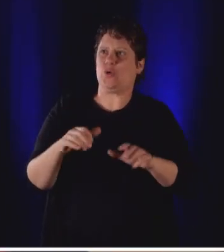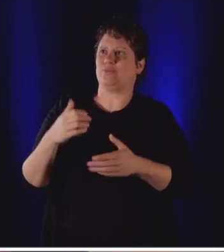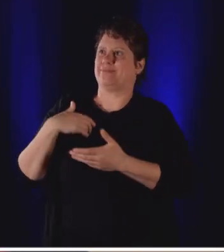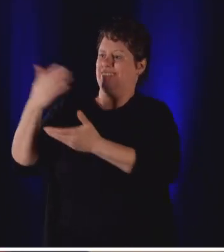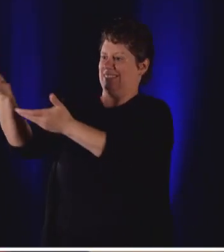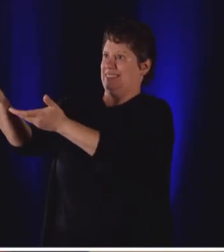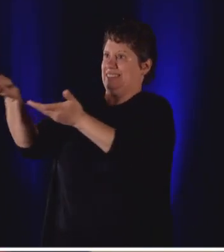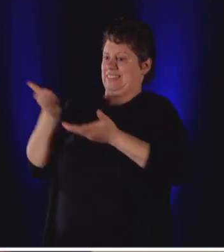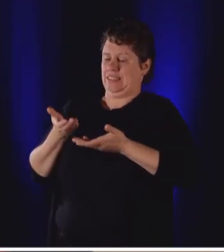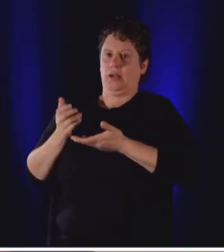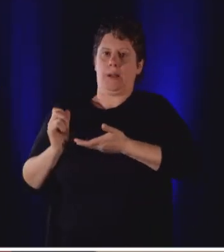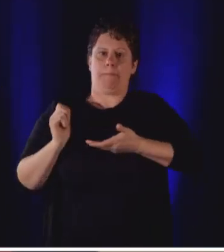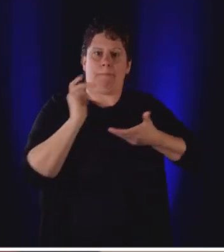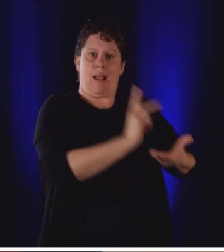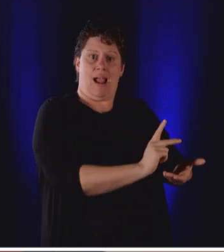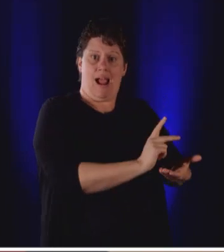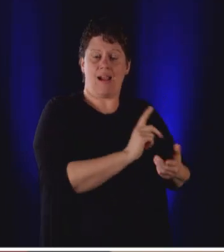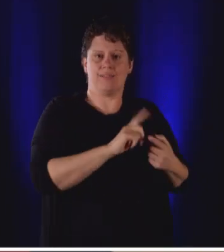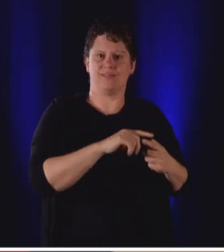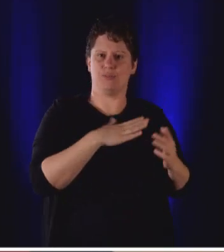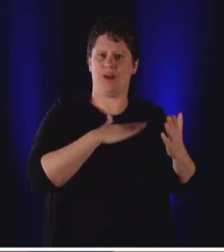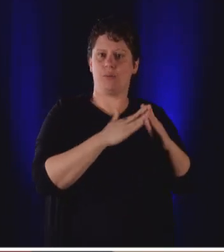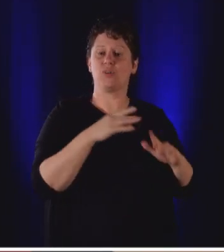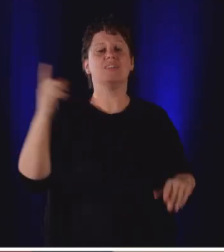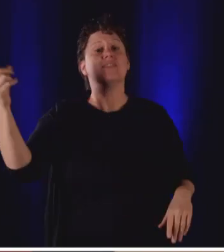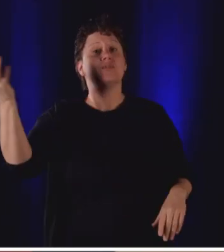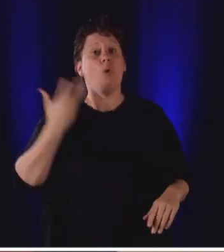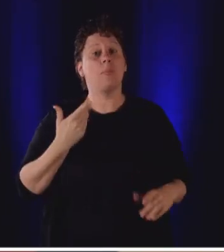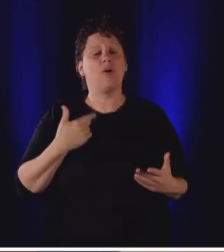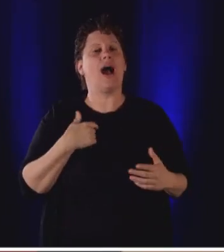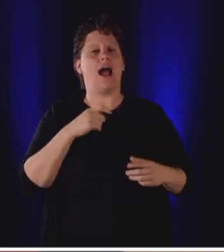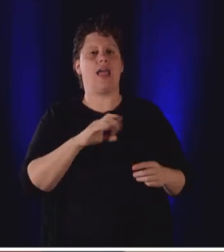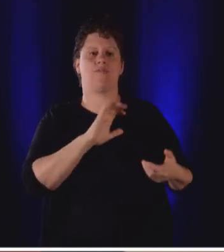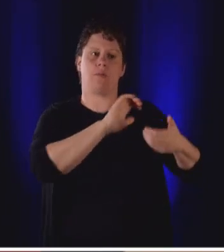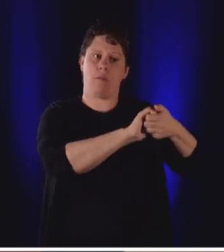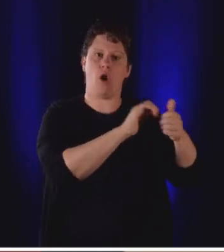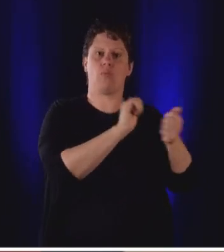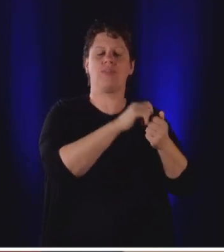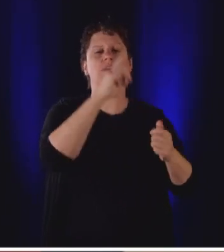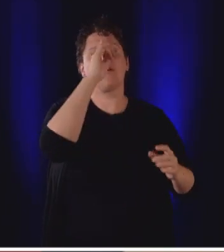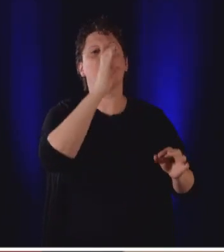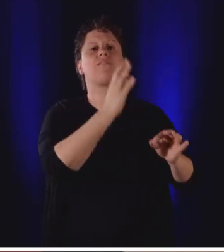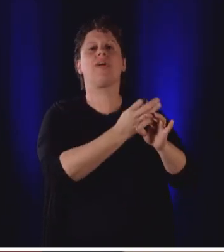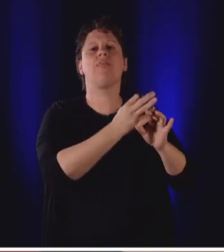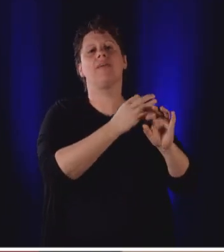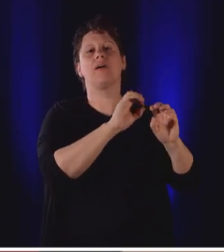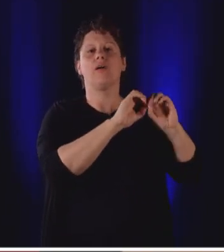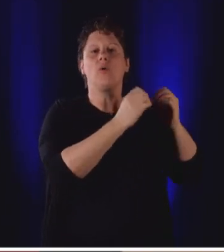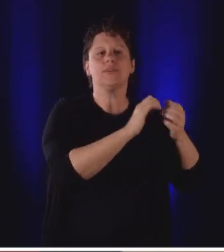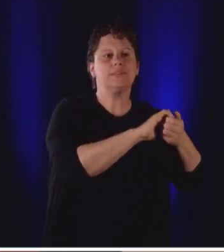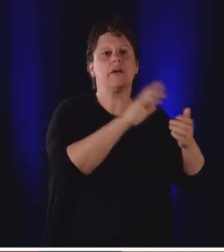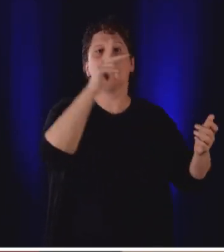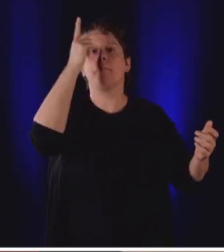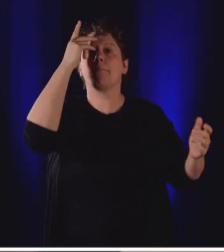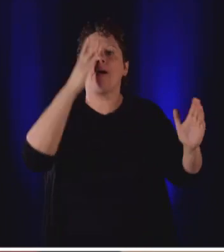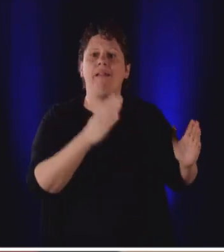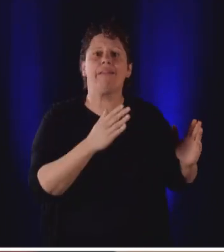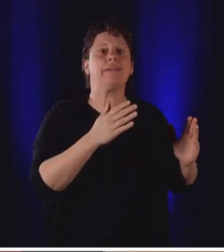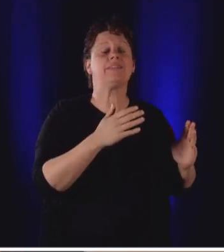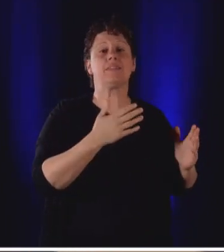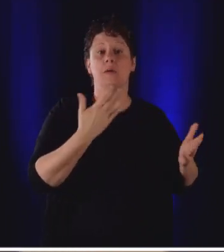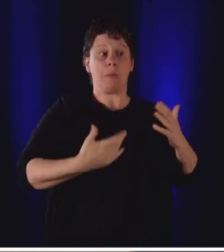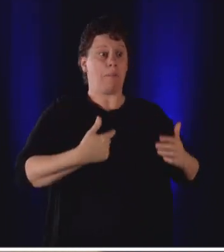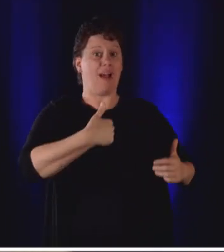organizations, I needed to connect with our political leaders, I probably needed to run for office, but I needed to connect with people that had political